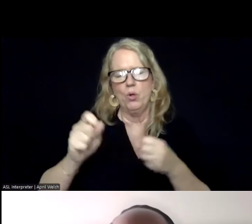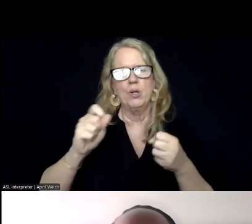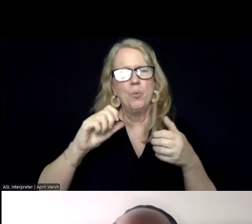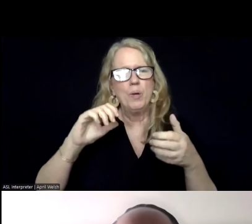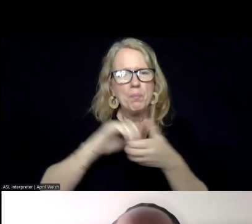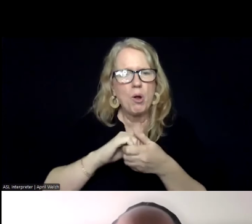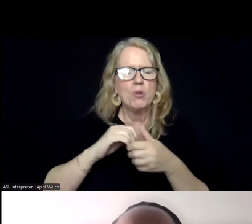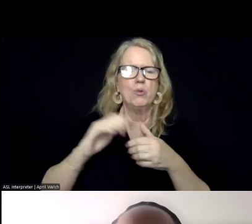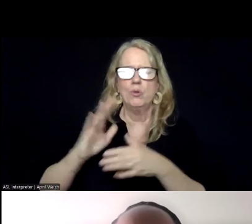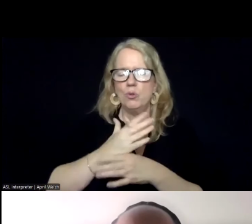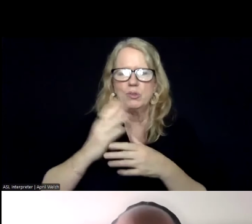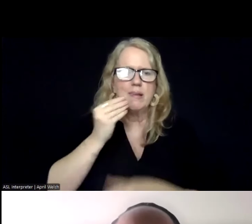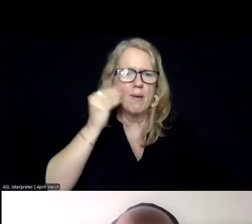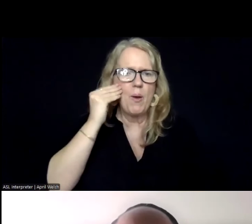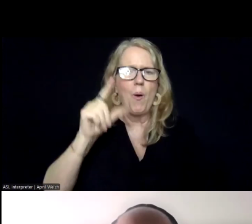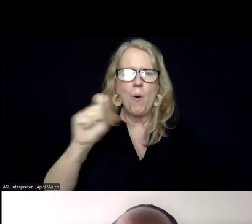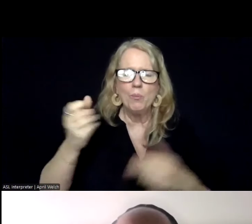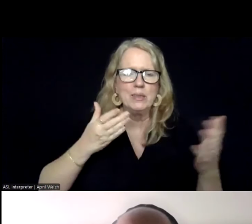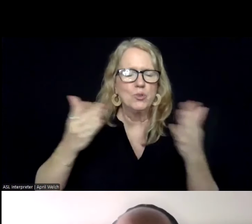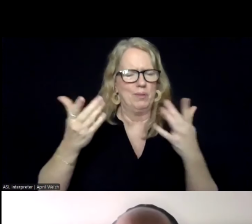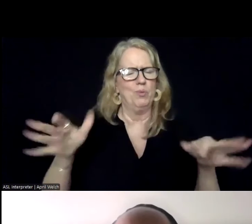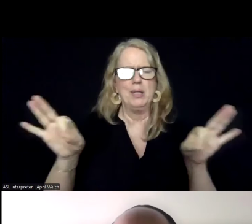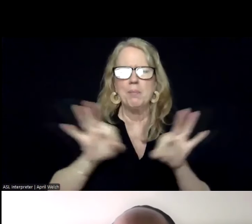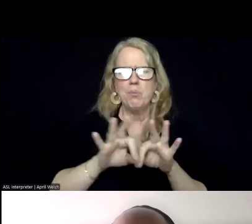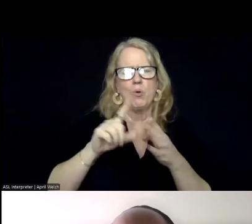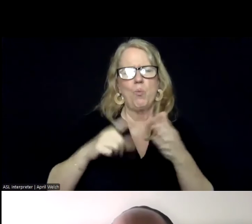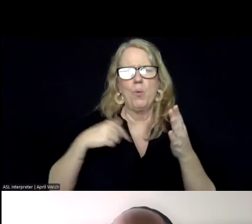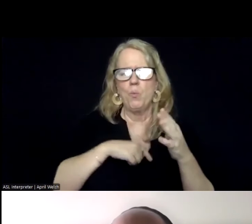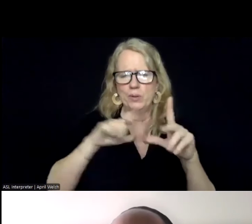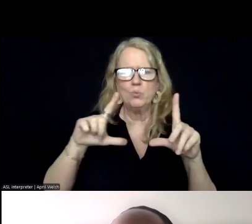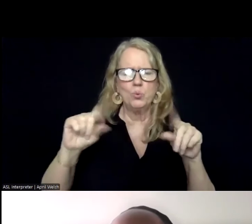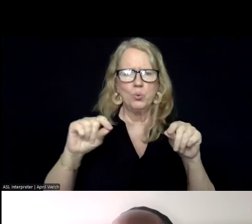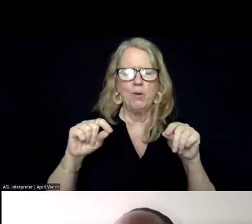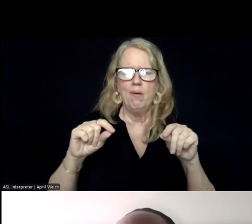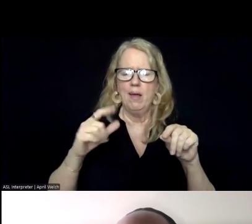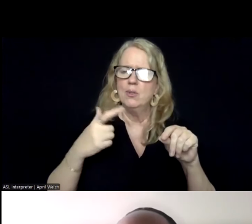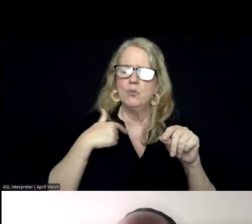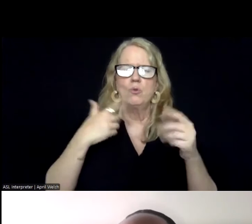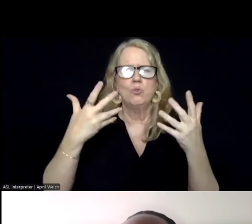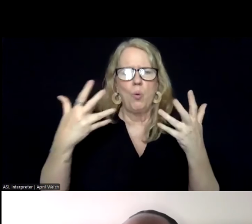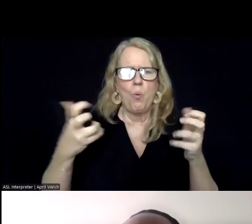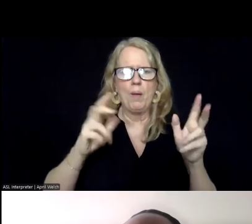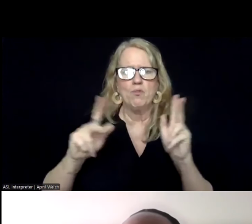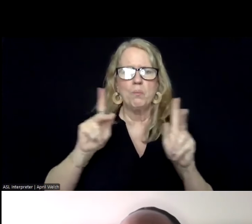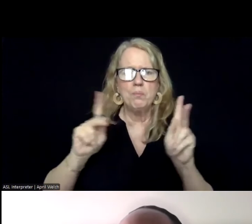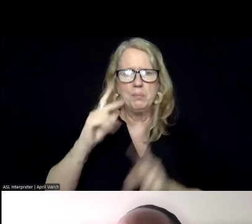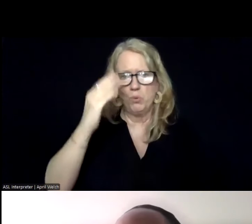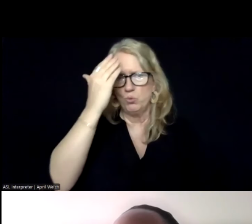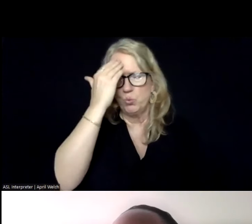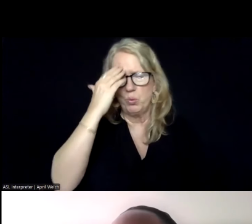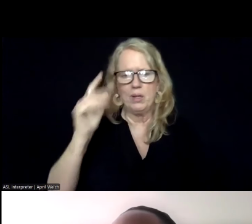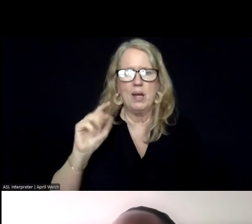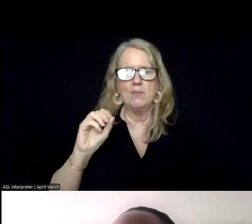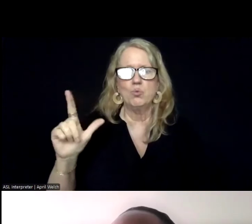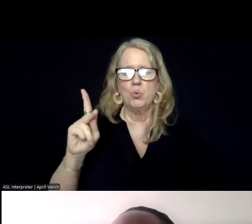and homeless services is a really important part of what we do. And I just wanted to make people aware of that toolkit.